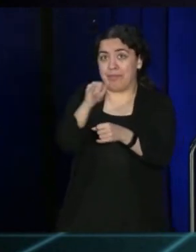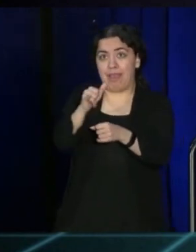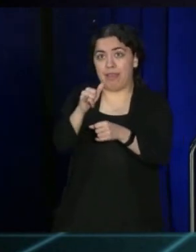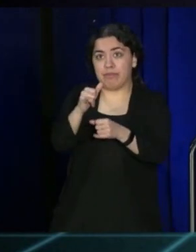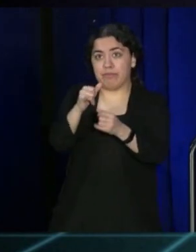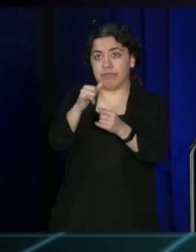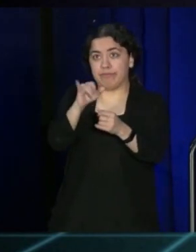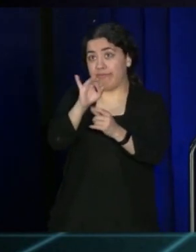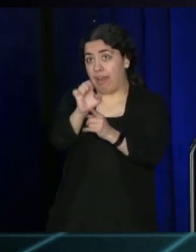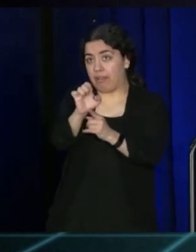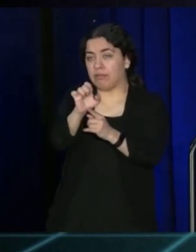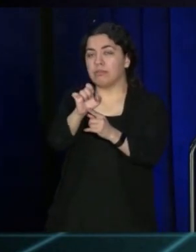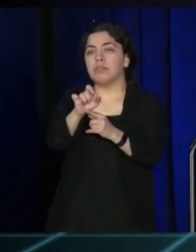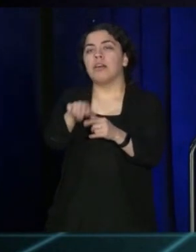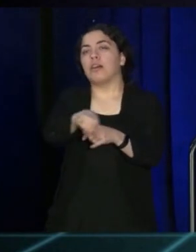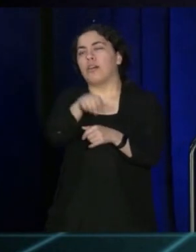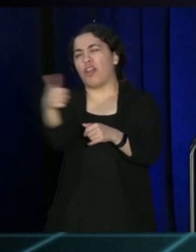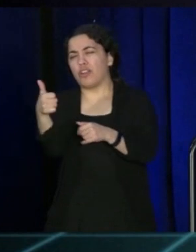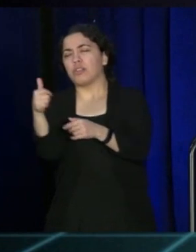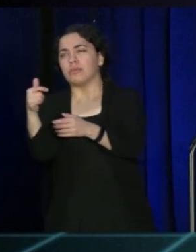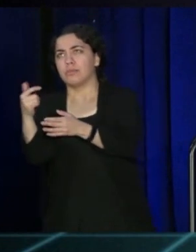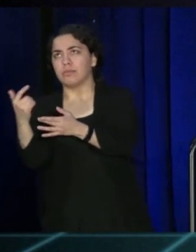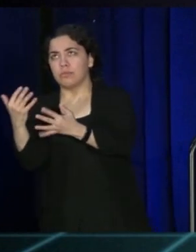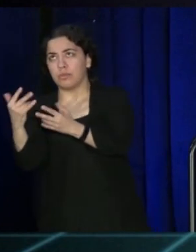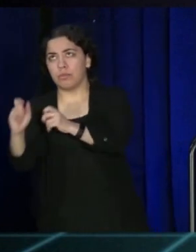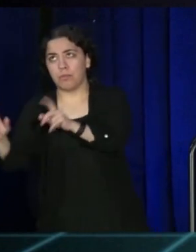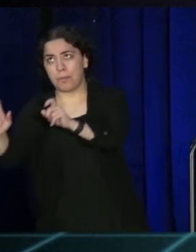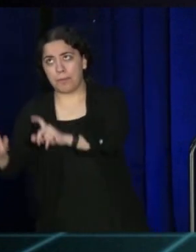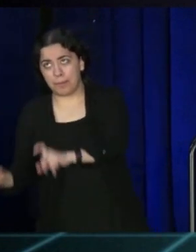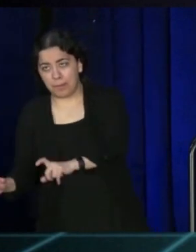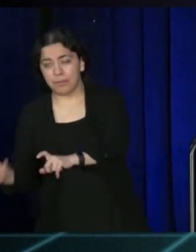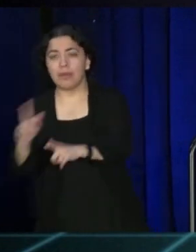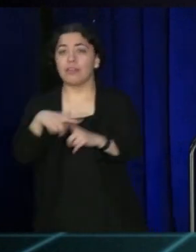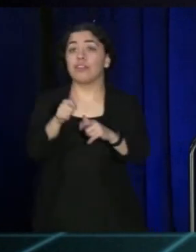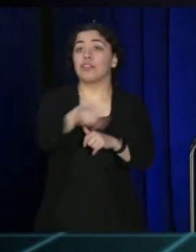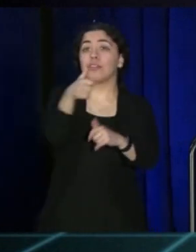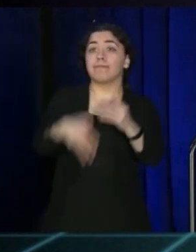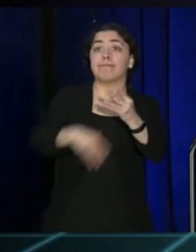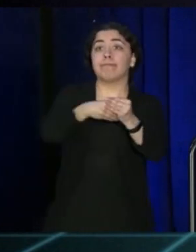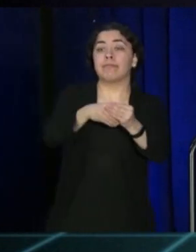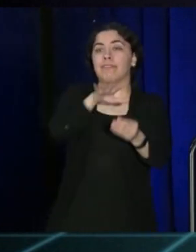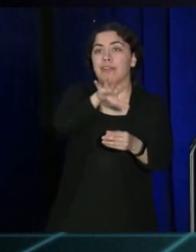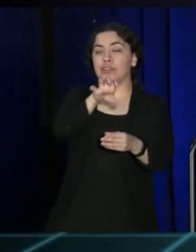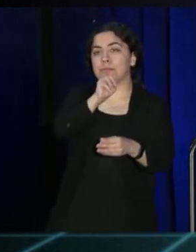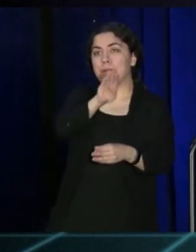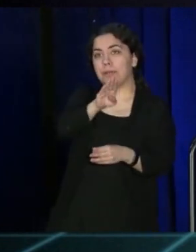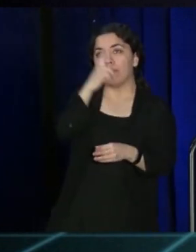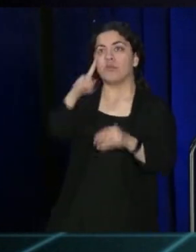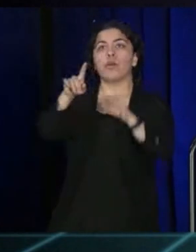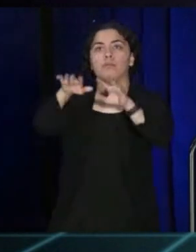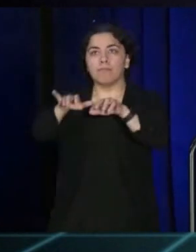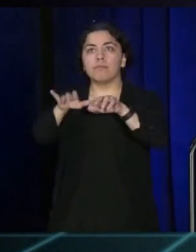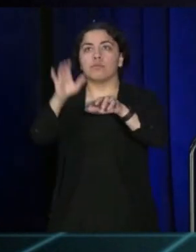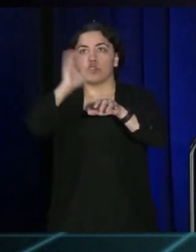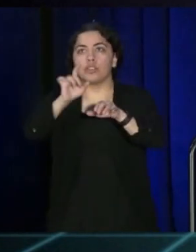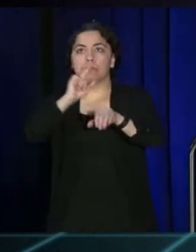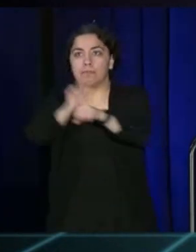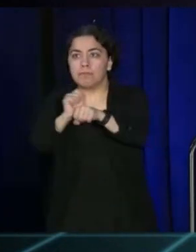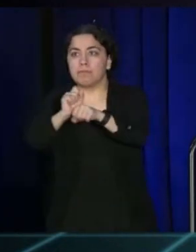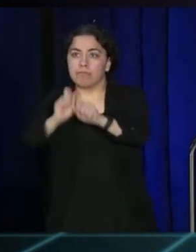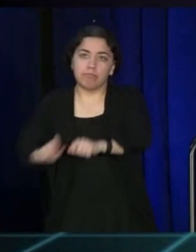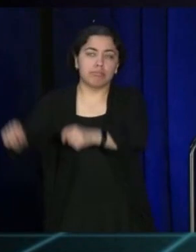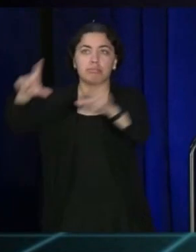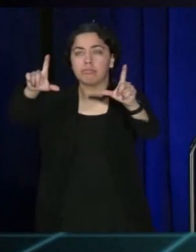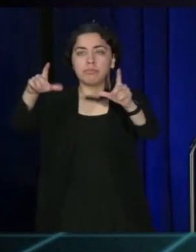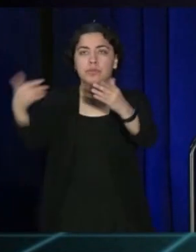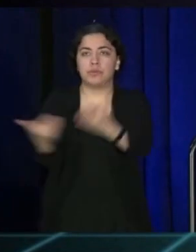another 500 megabytes to download enough to make the search work. That is the worst kind of lie. It's really bad